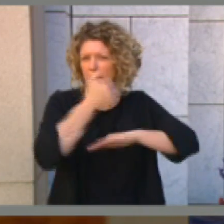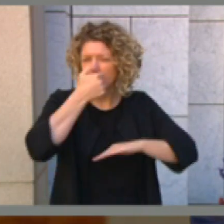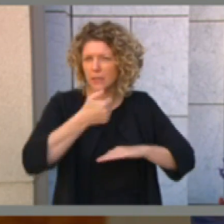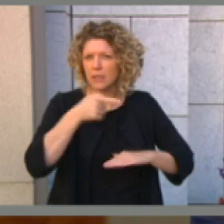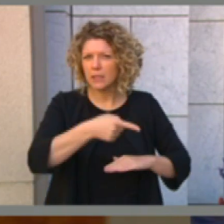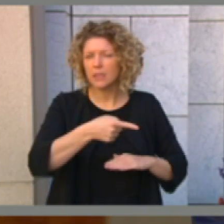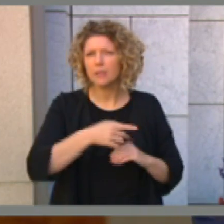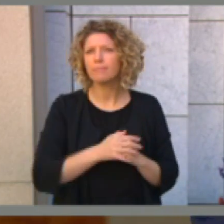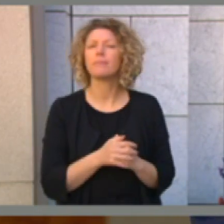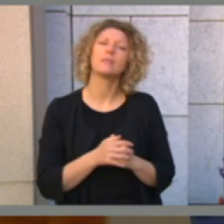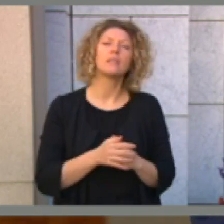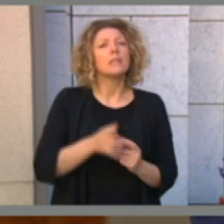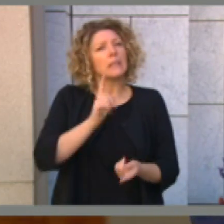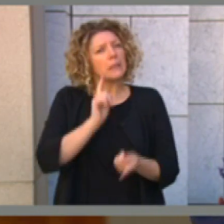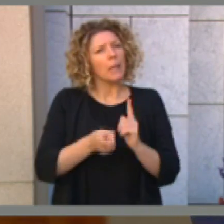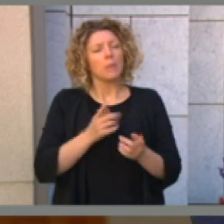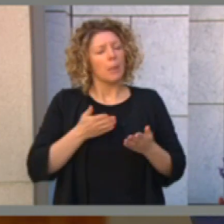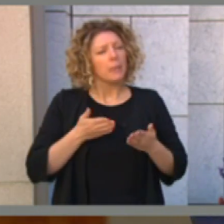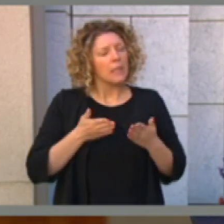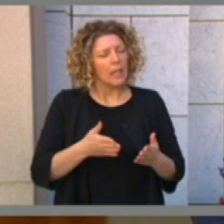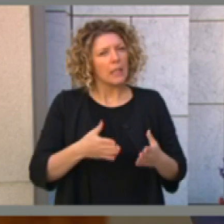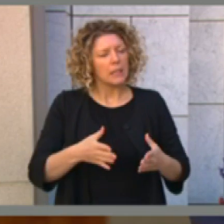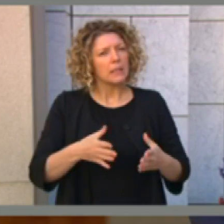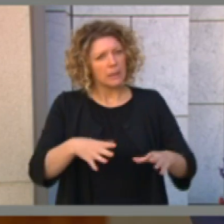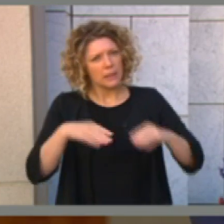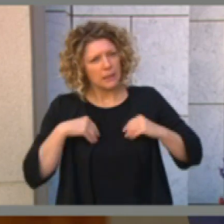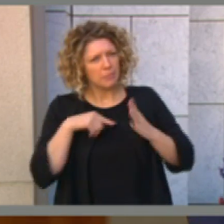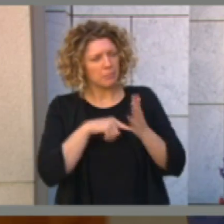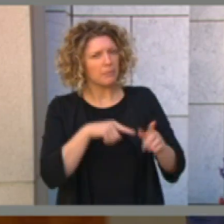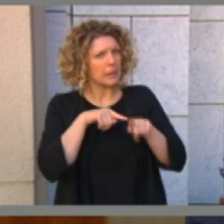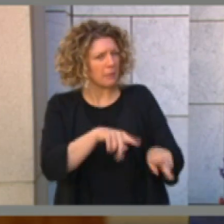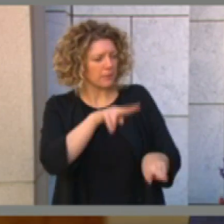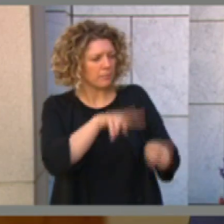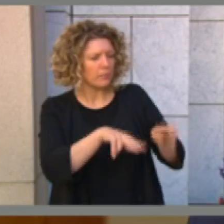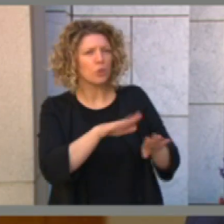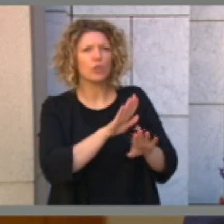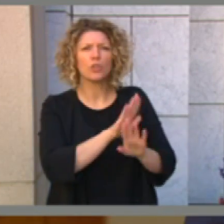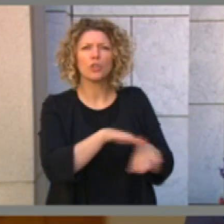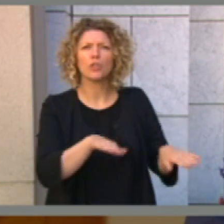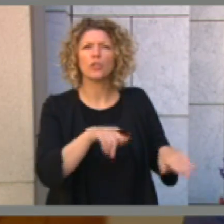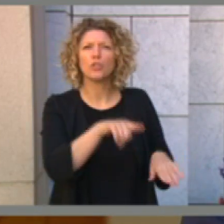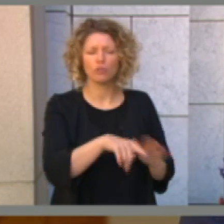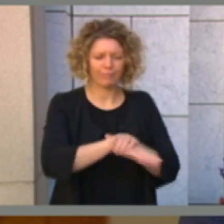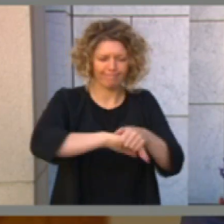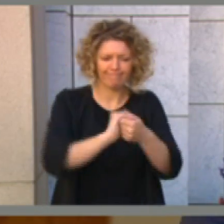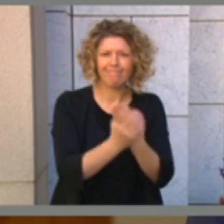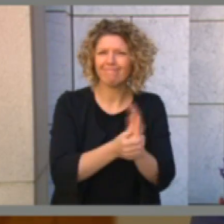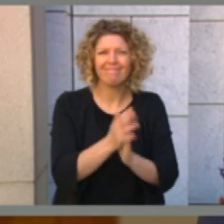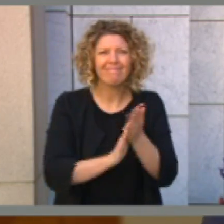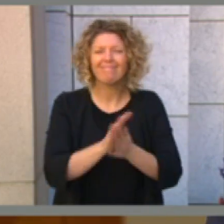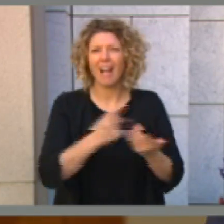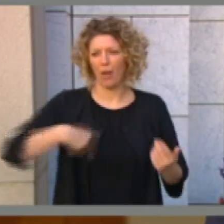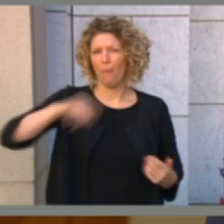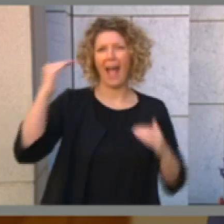visiting only by exception, as they generally, as it says, kids won't necessarily follow the hygiene measures all the time like adults